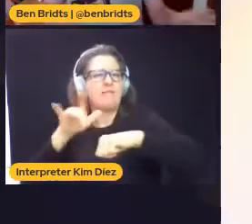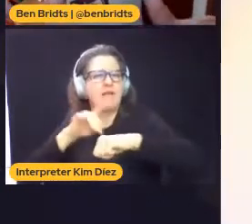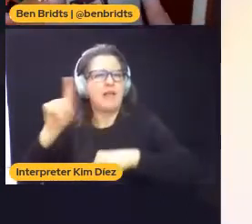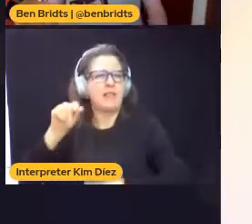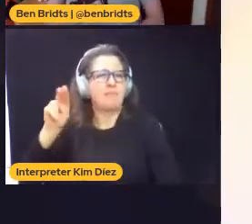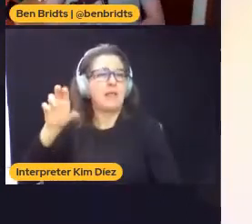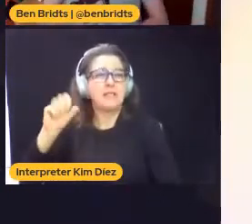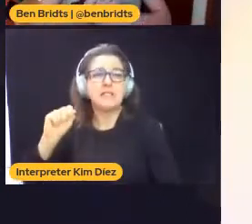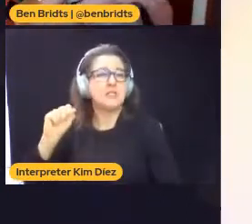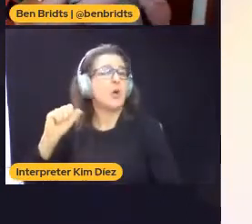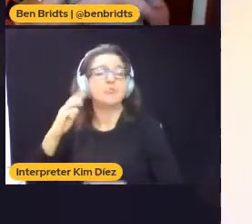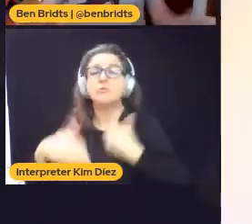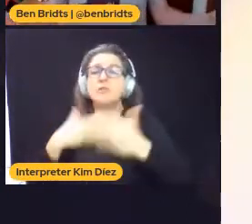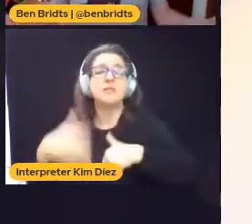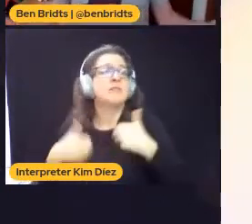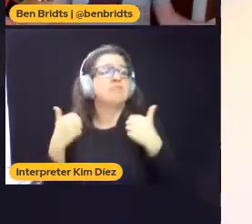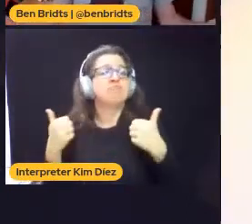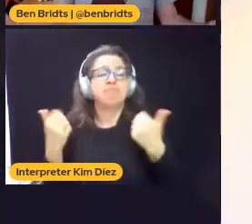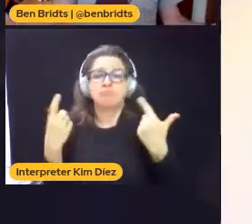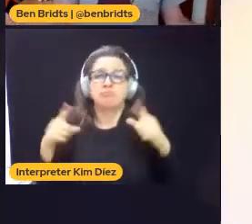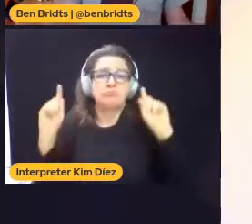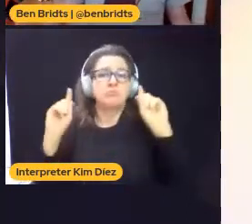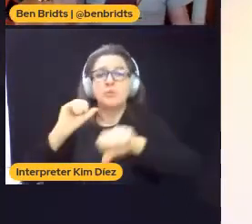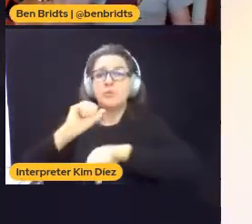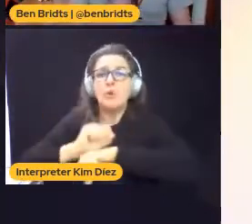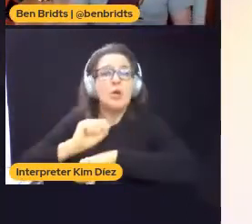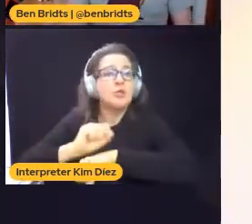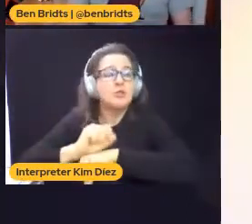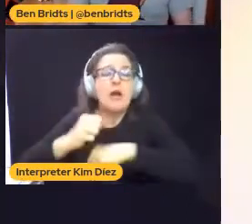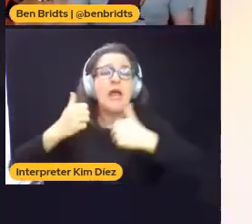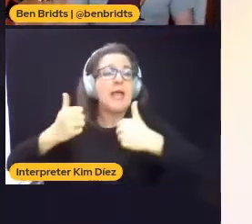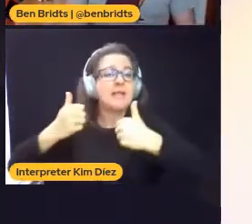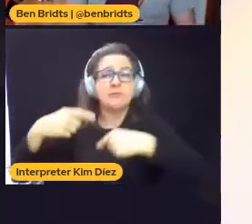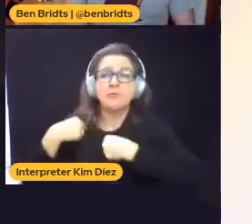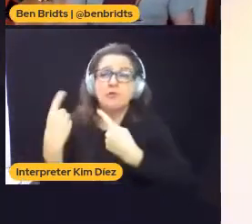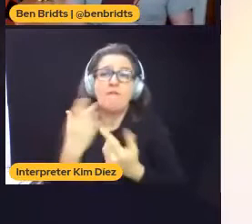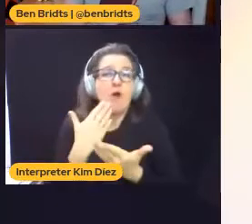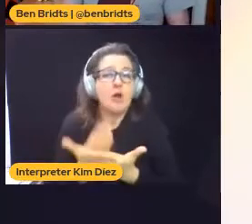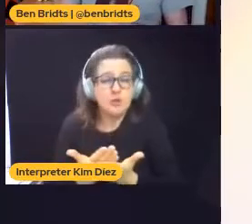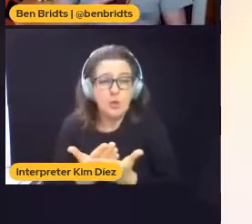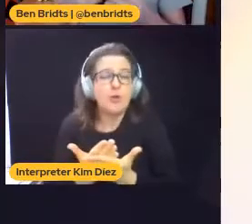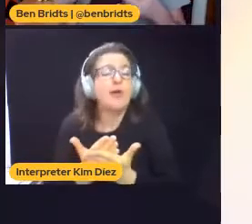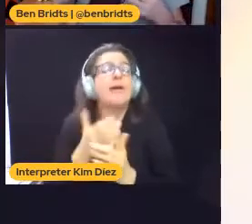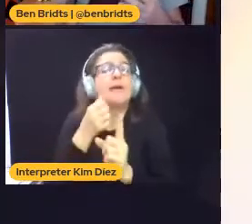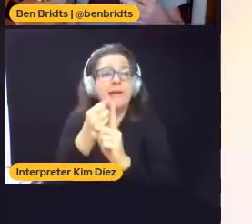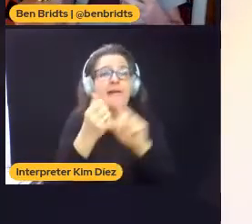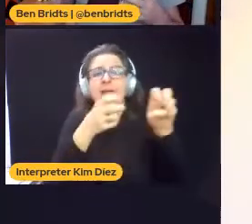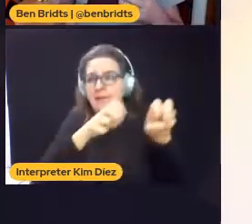so far so good. We've successfully finished the migration. We hit that